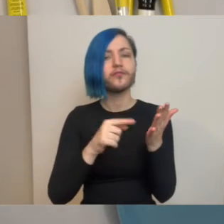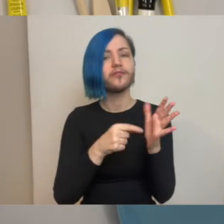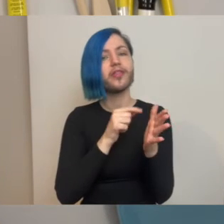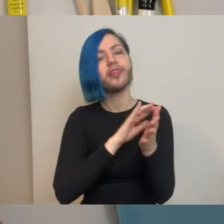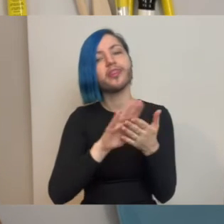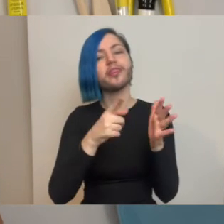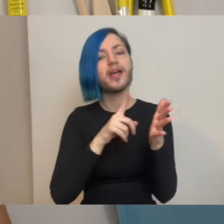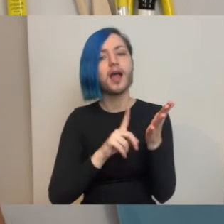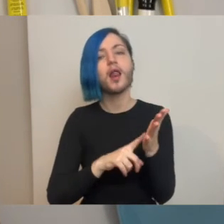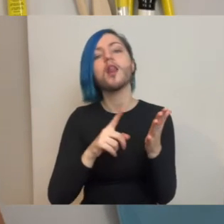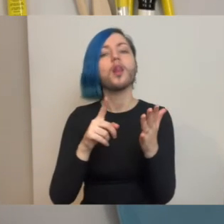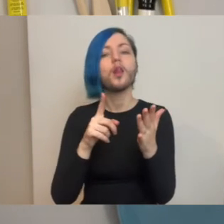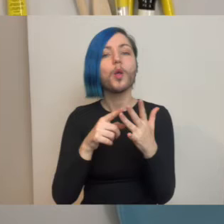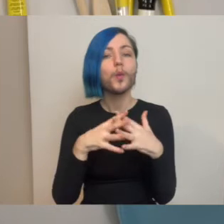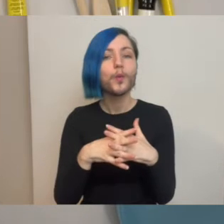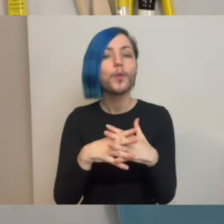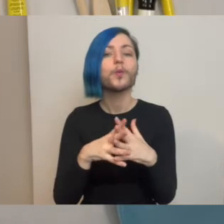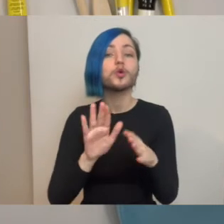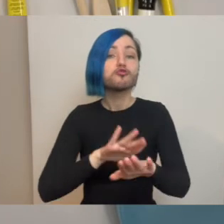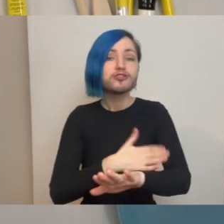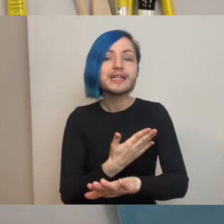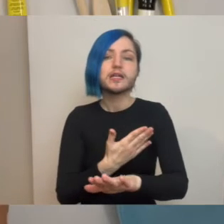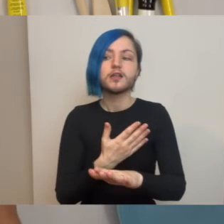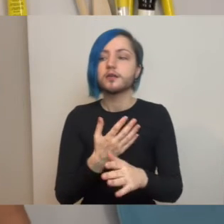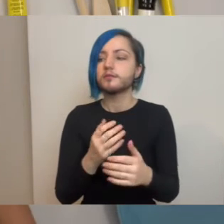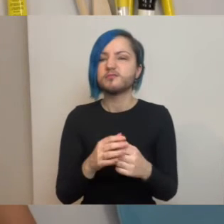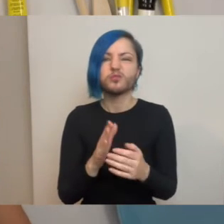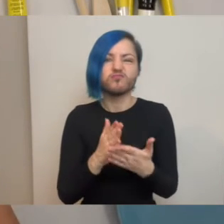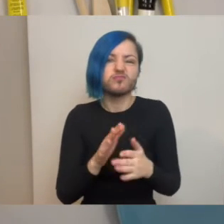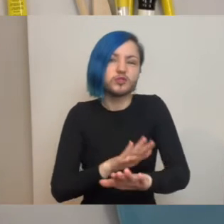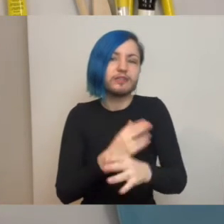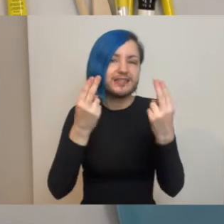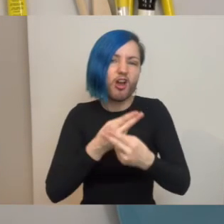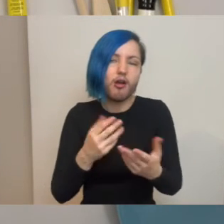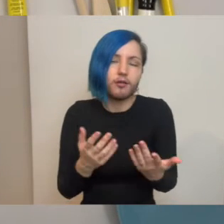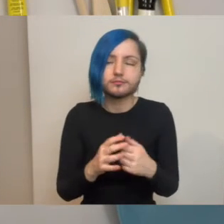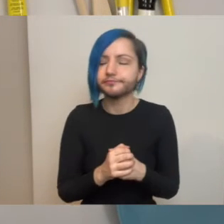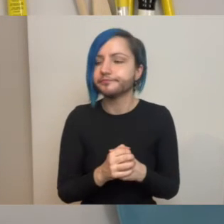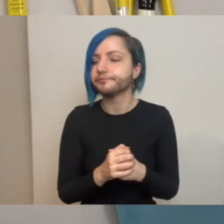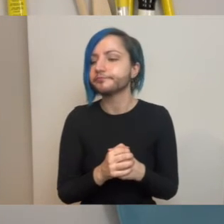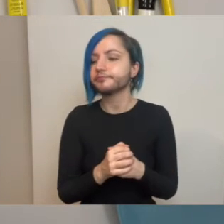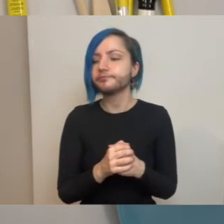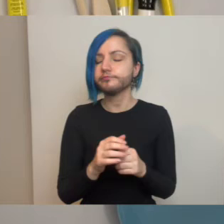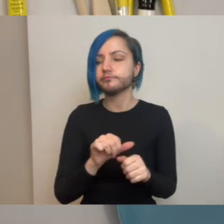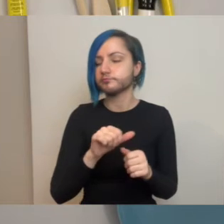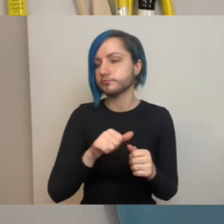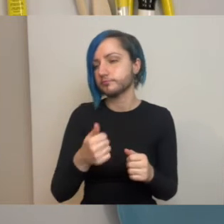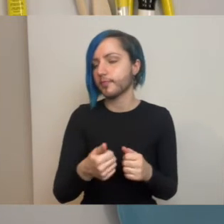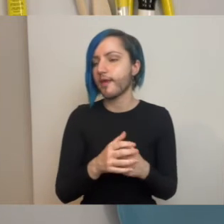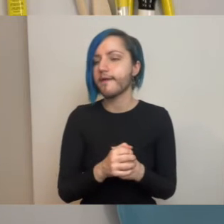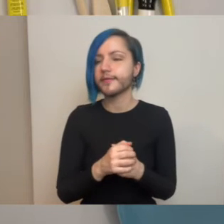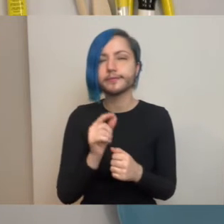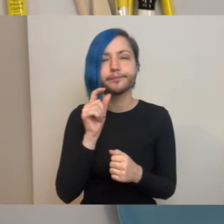green. It's called phthalo green, but it's kind of green, really. That's all you need to know. And then